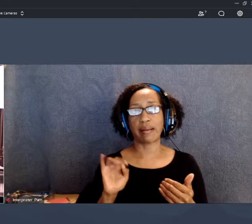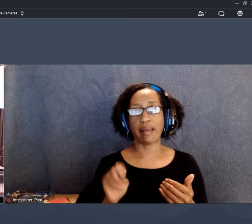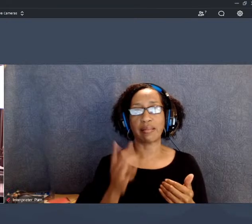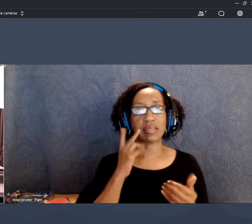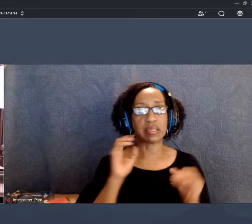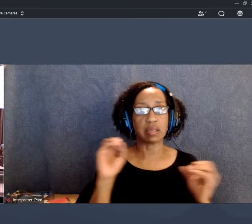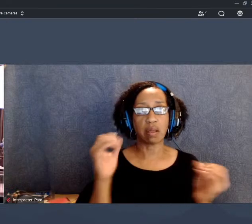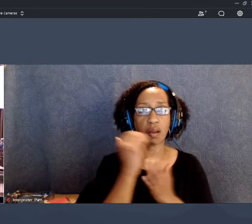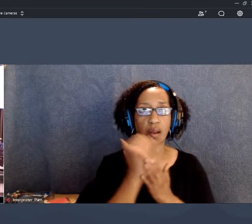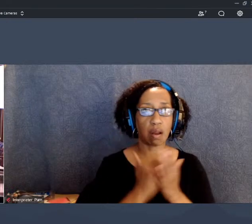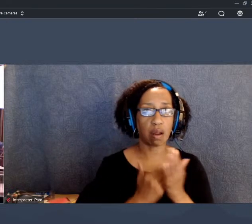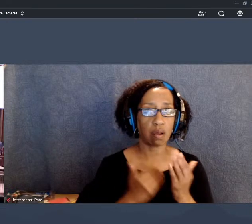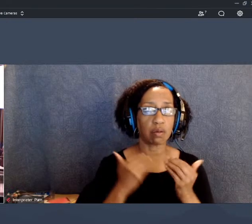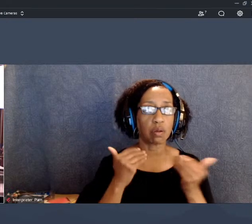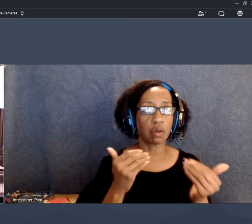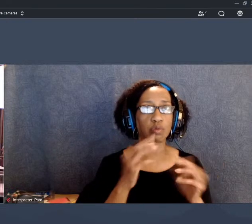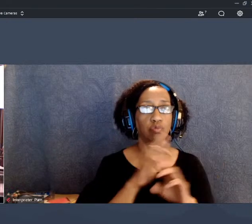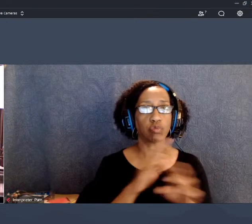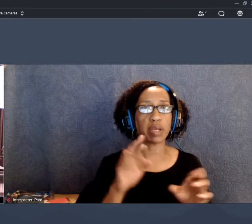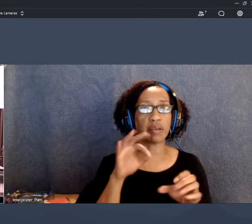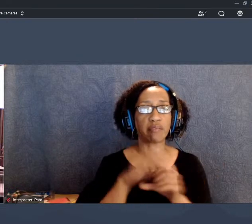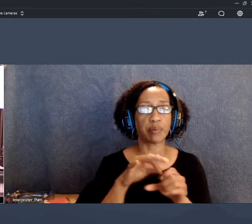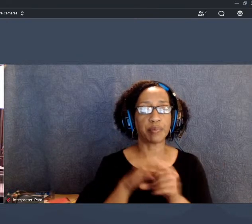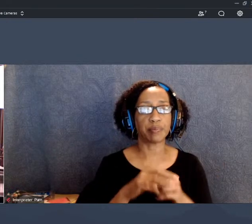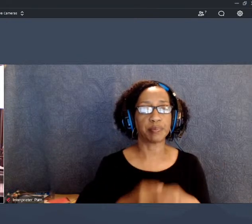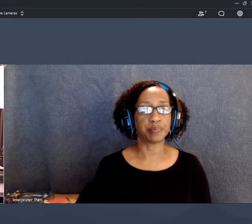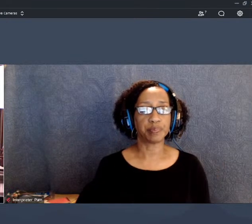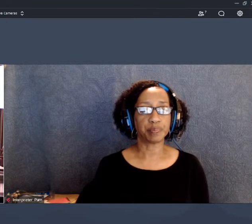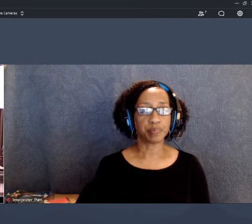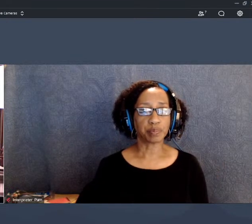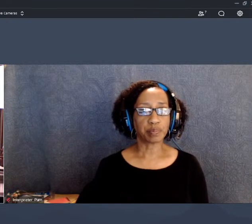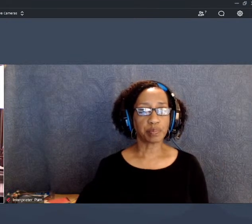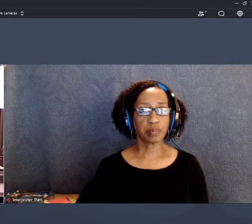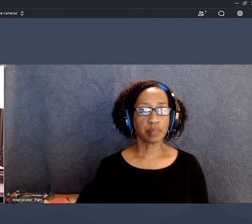of the queue. Assume you're ready to vote on item 45. Cast your votes.